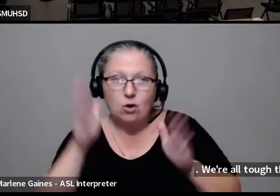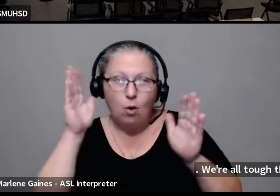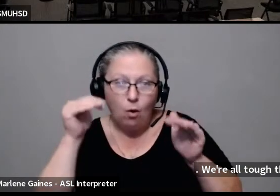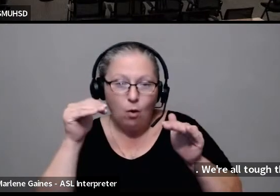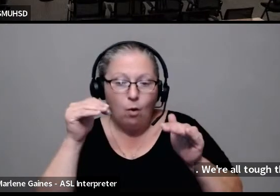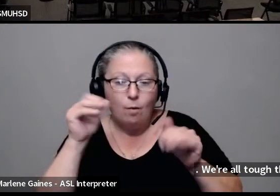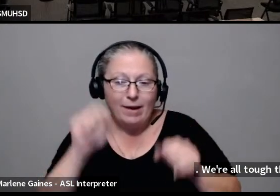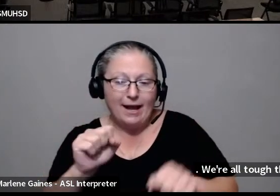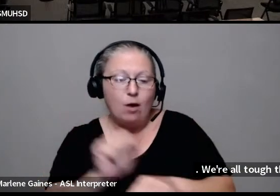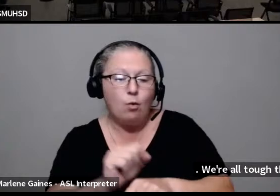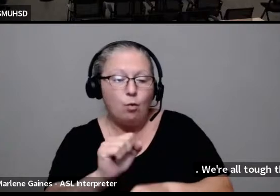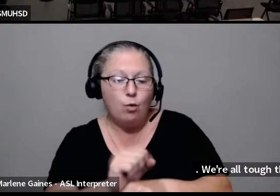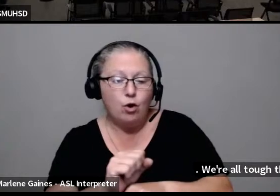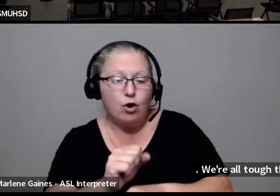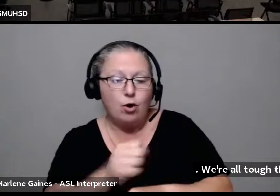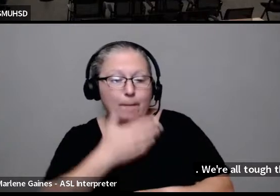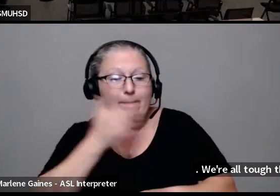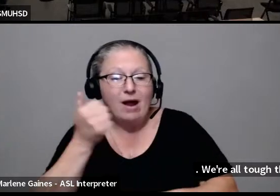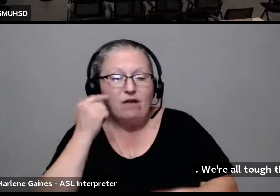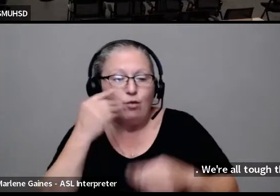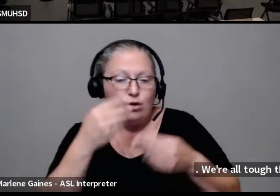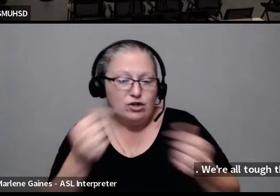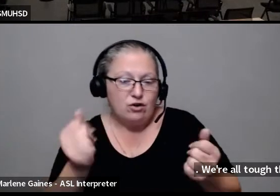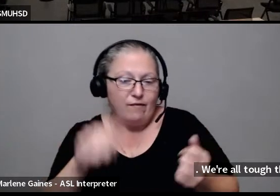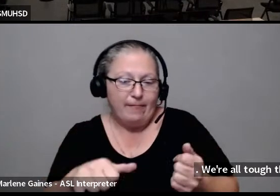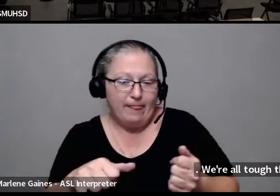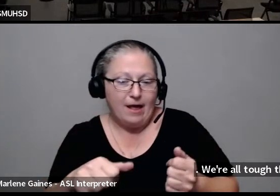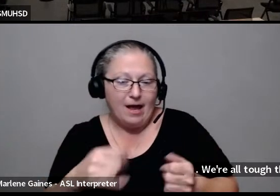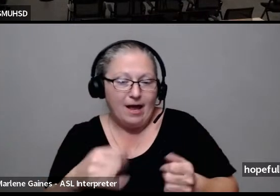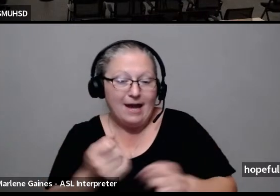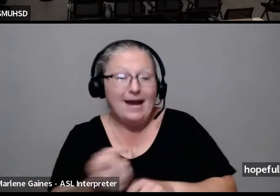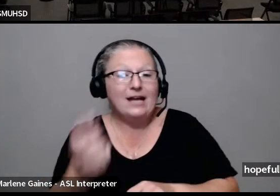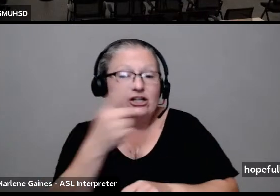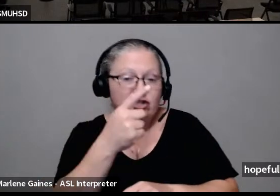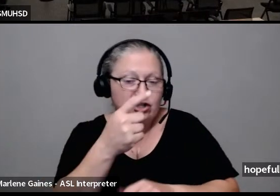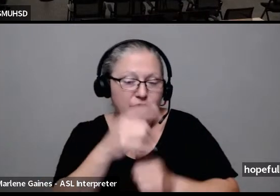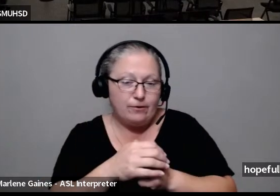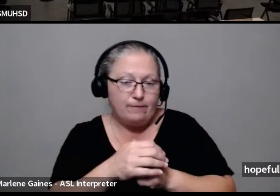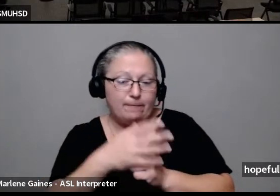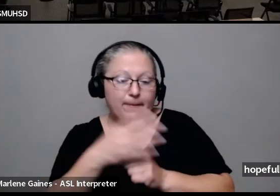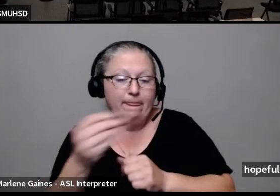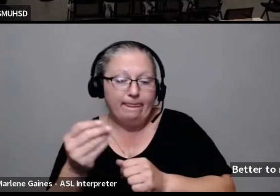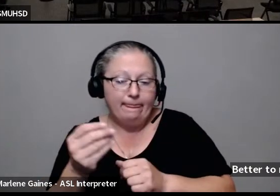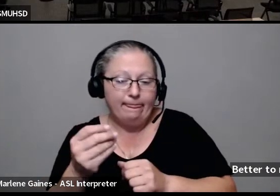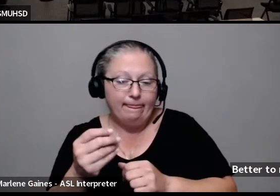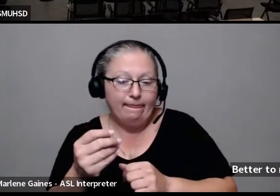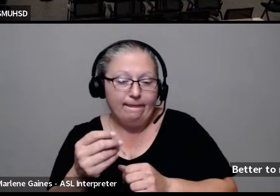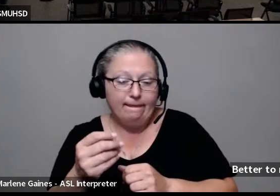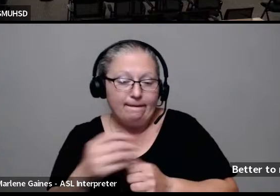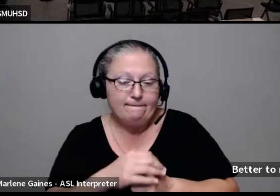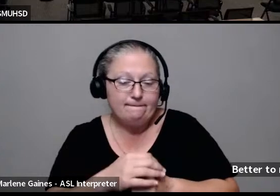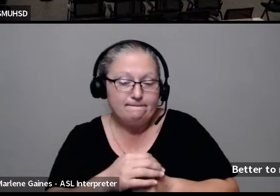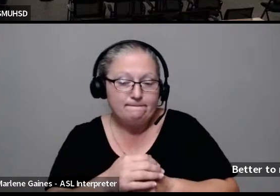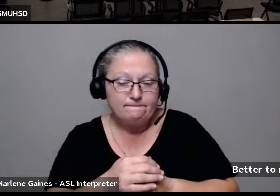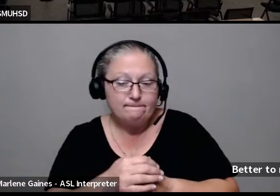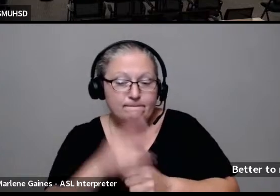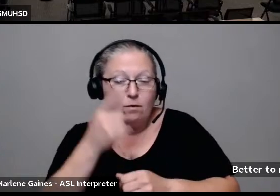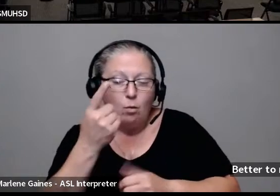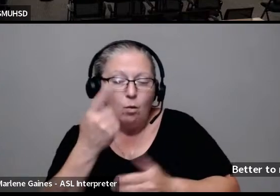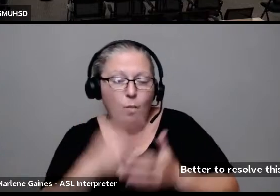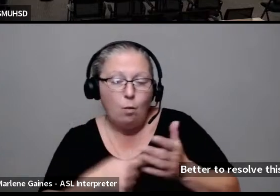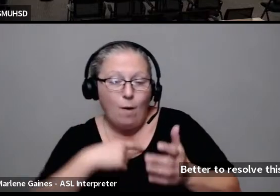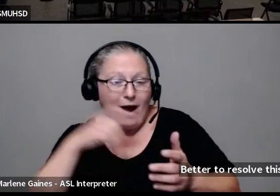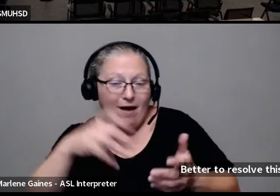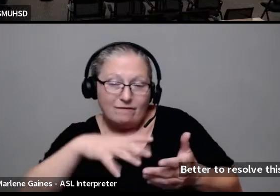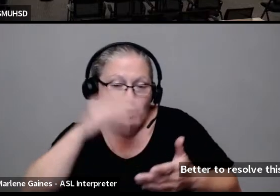we can work better to resolve this next year. And one thing I need to